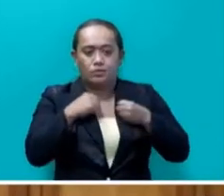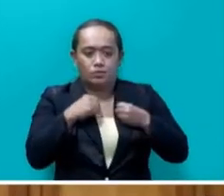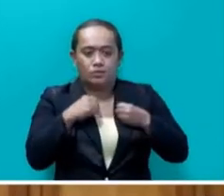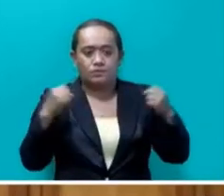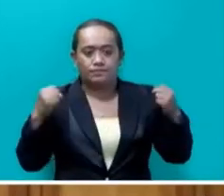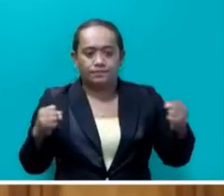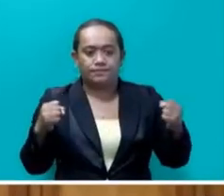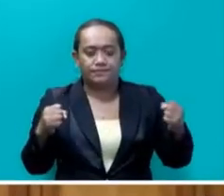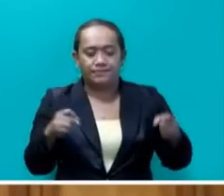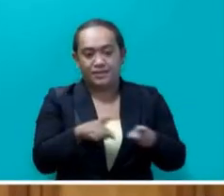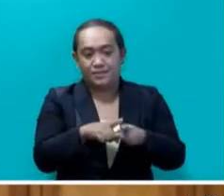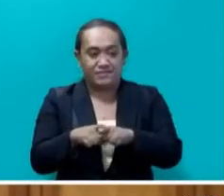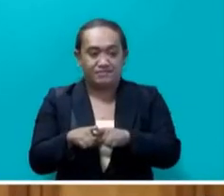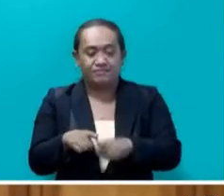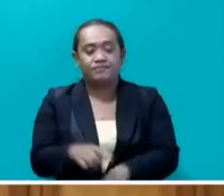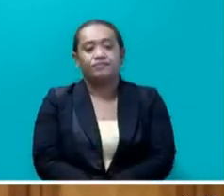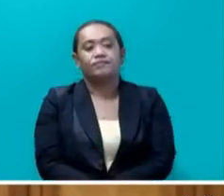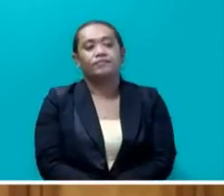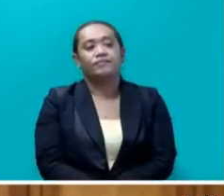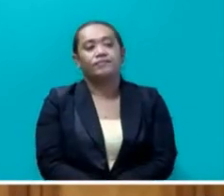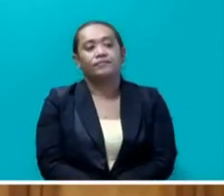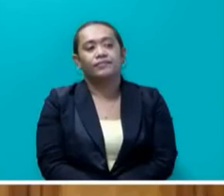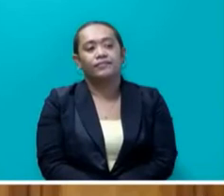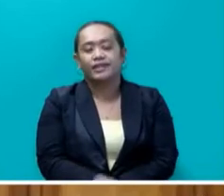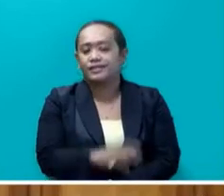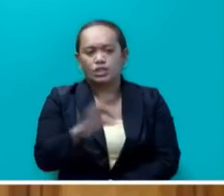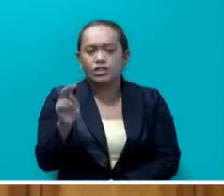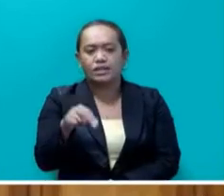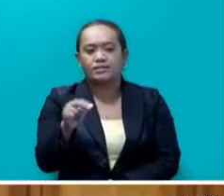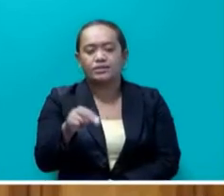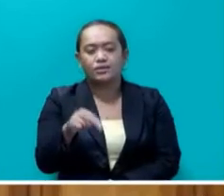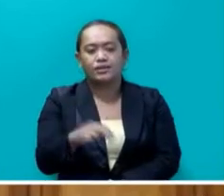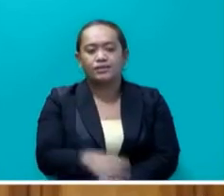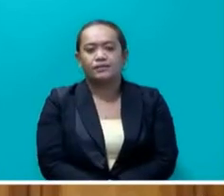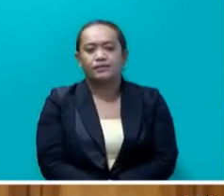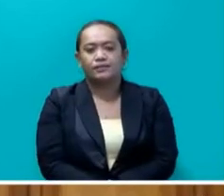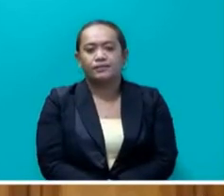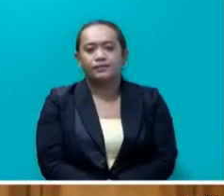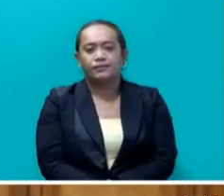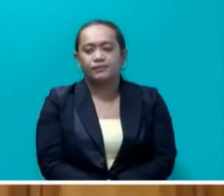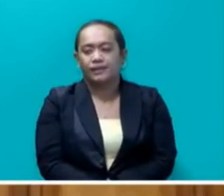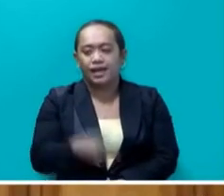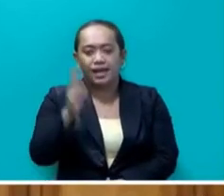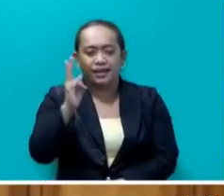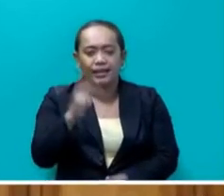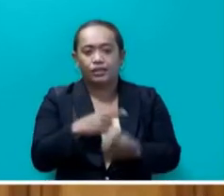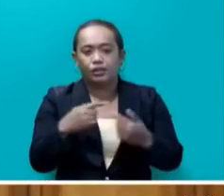Speaker. It is not necessary at this time, Honorable Speaker. And again, we